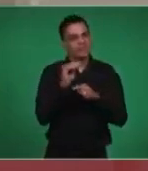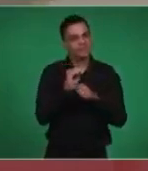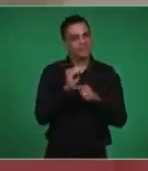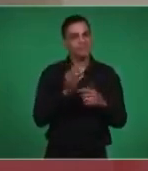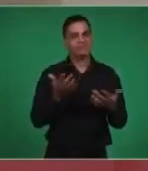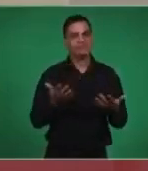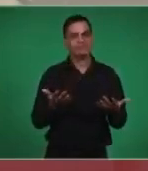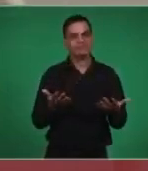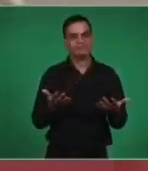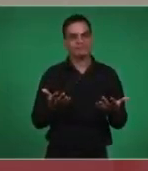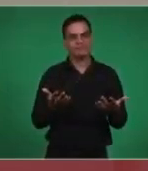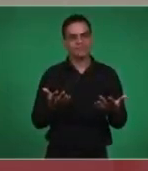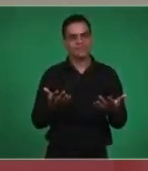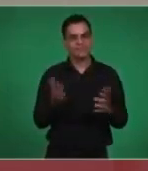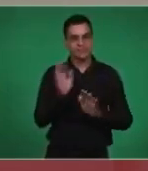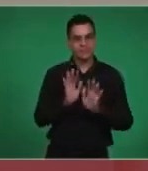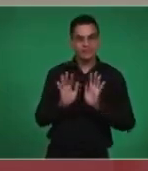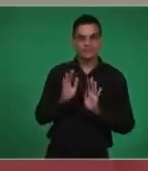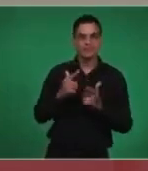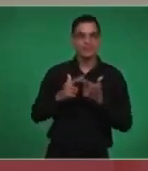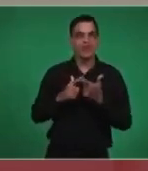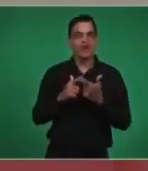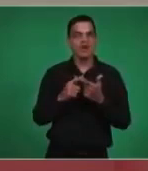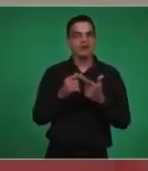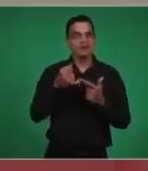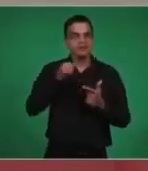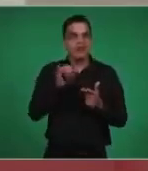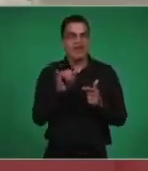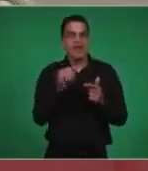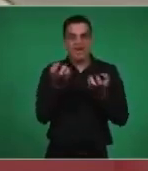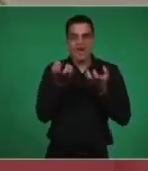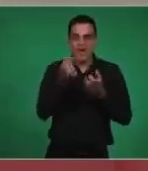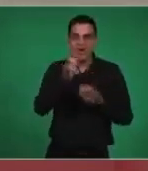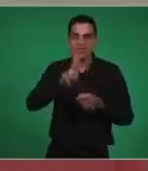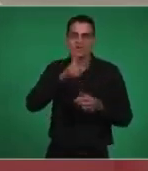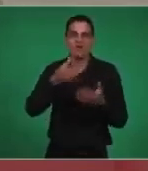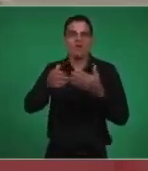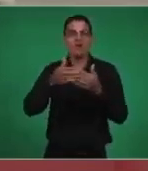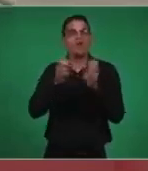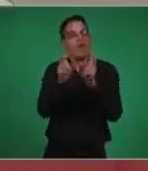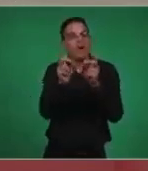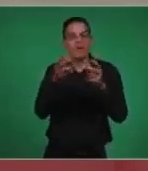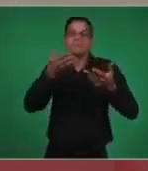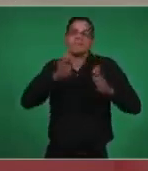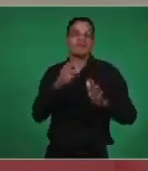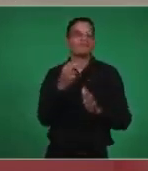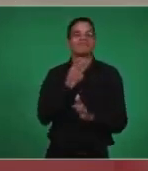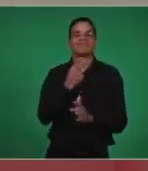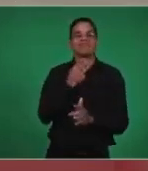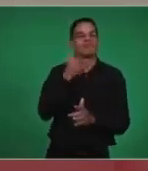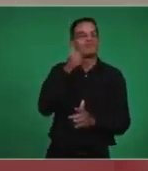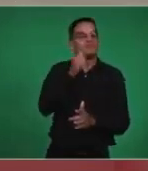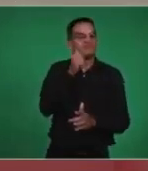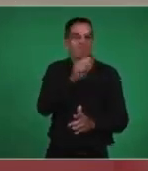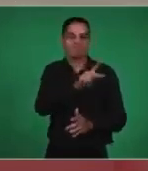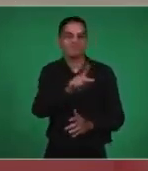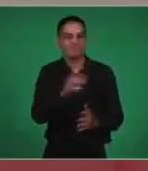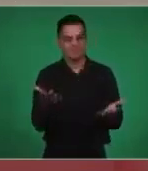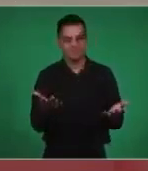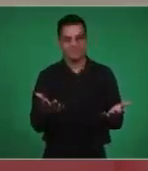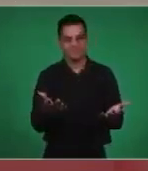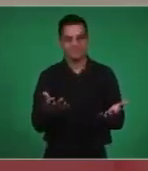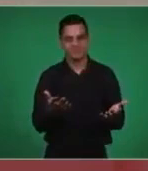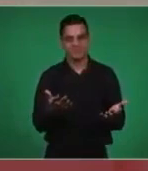you dress up. If you are not able to control yourself, then you can't be a teacher. Go to the church and be sitting down,